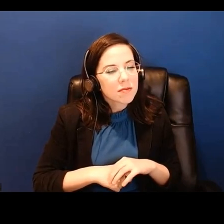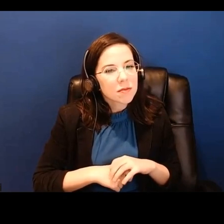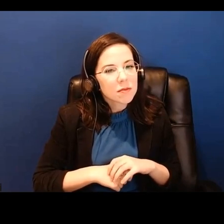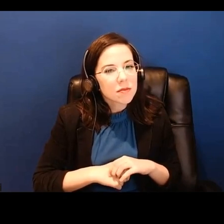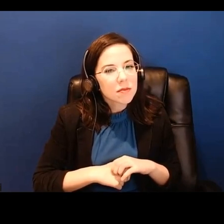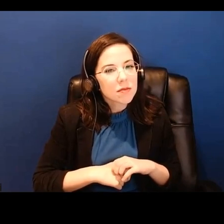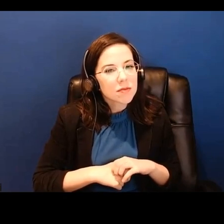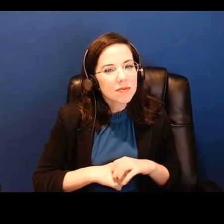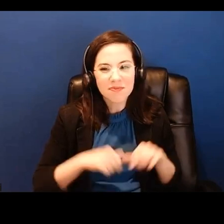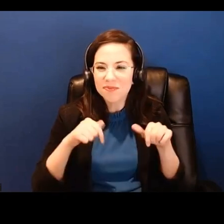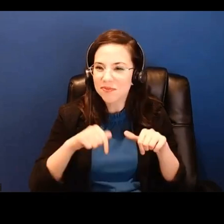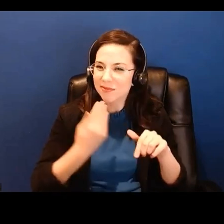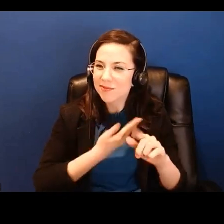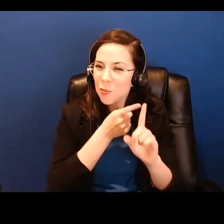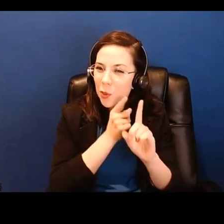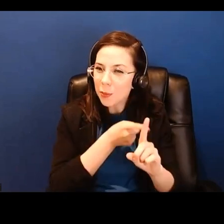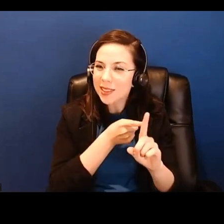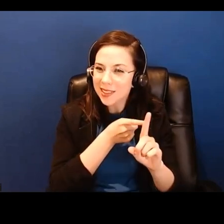is the purpose of this